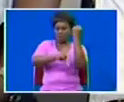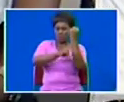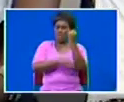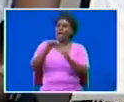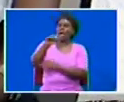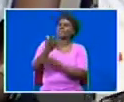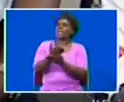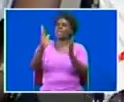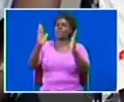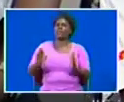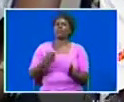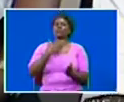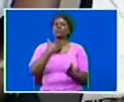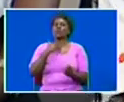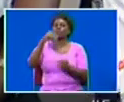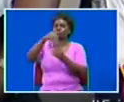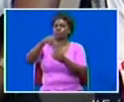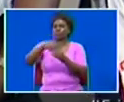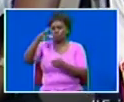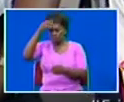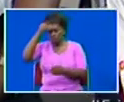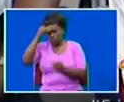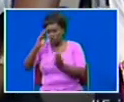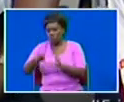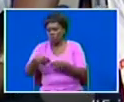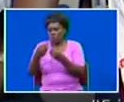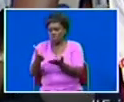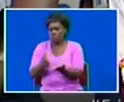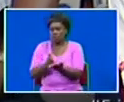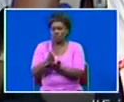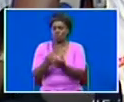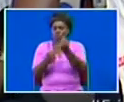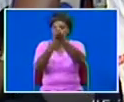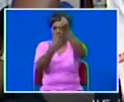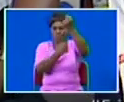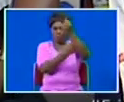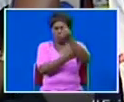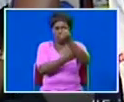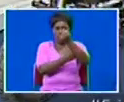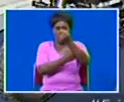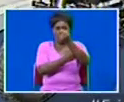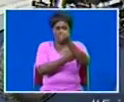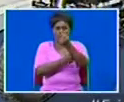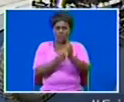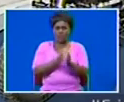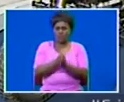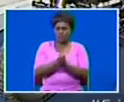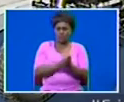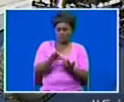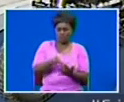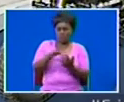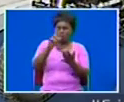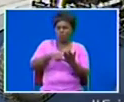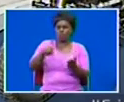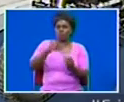upon anyone that wants to invest in education to be able to give through the LOGO Scholarship Fund. All right. And so that's what it is. And it's interesting that you chose something that you love.